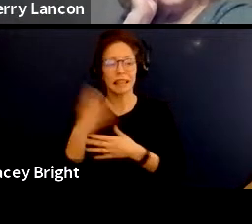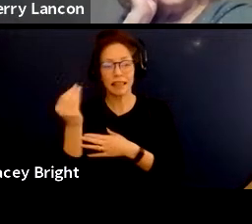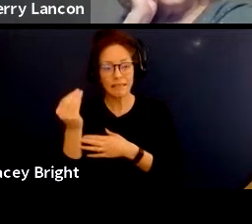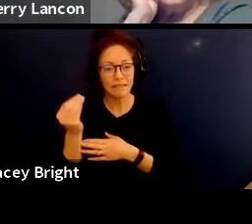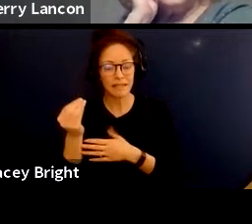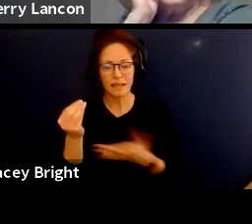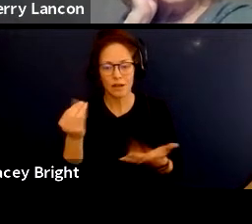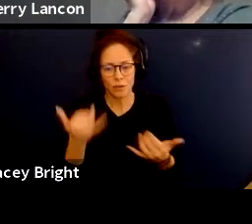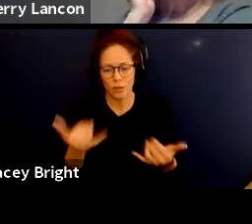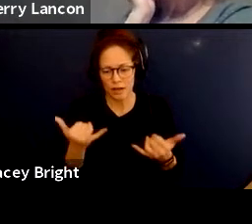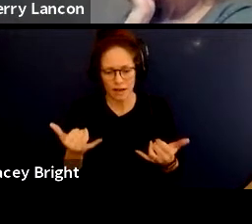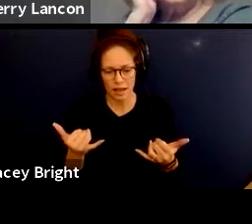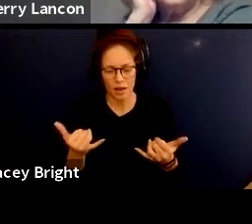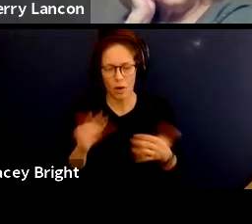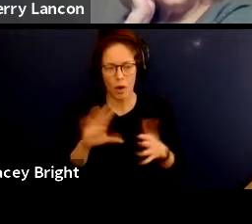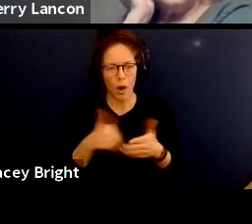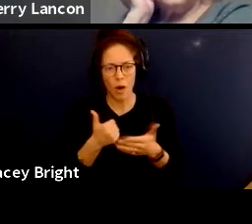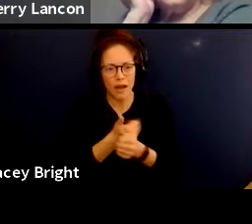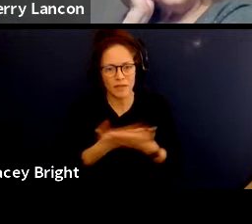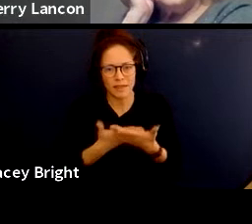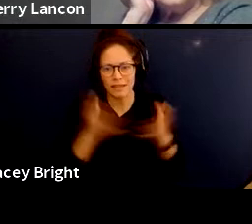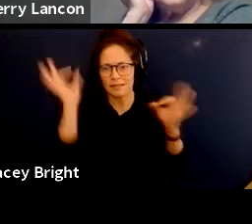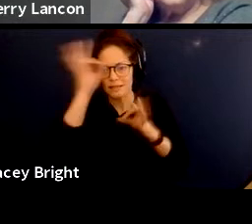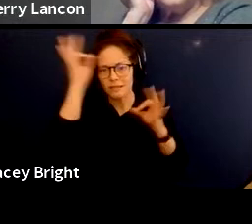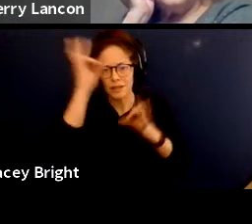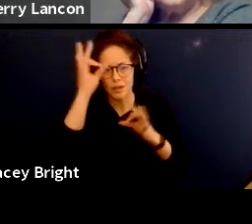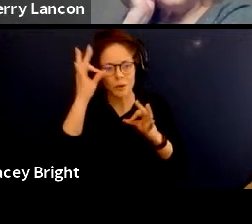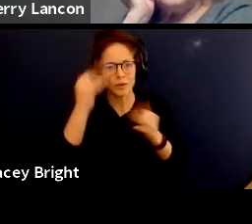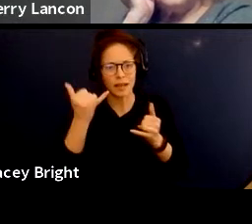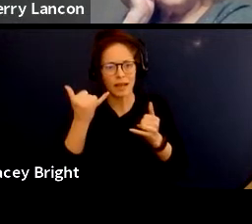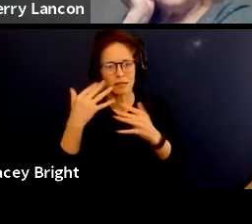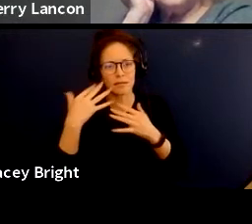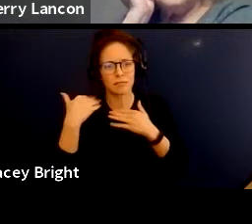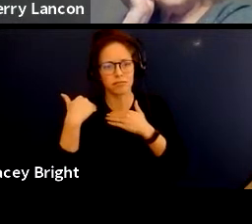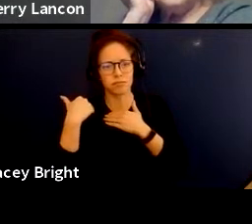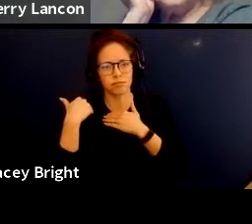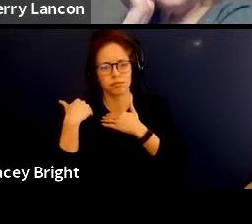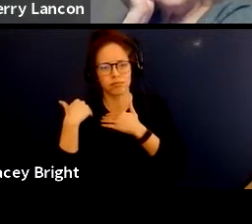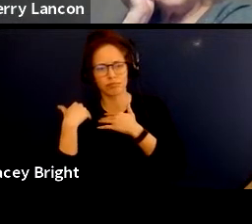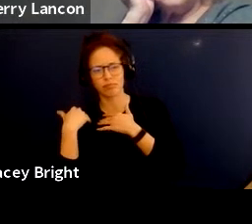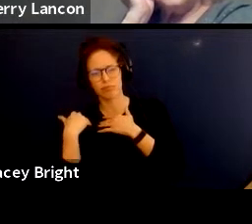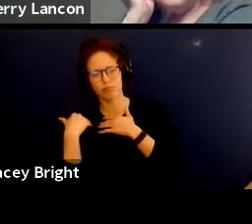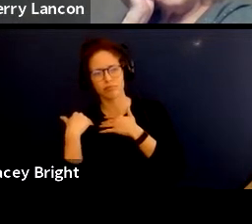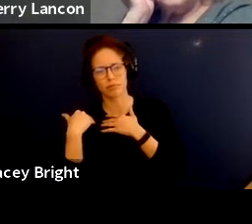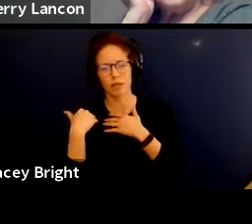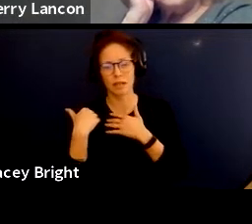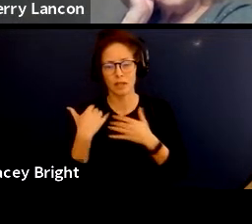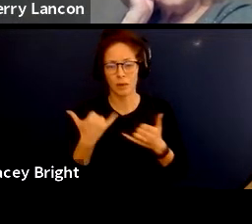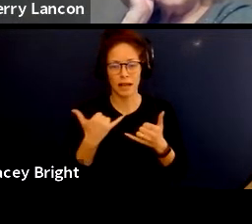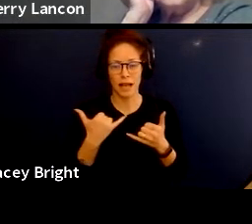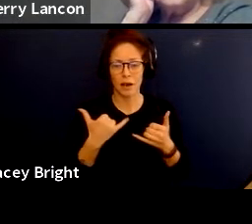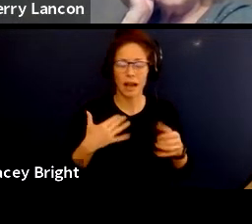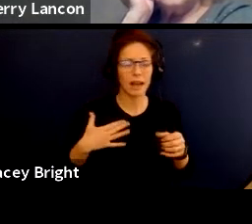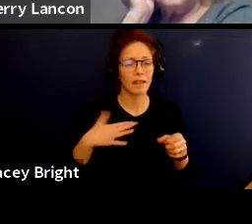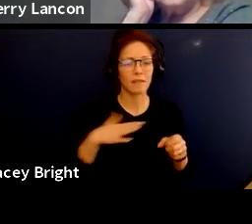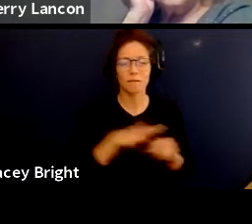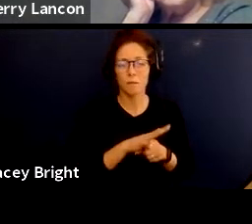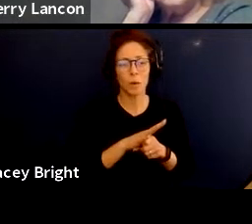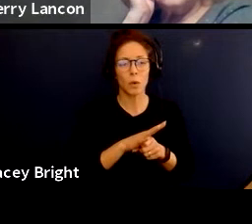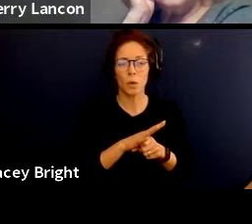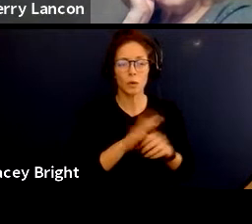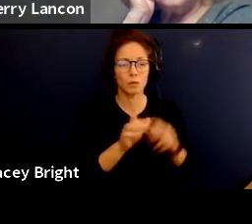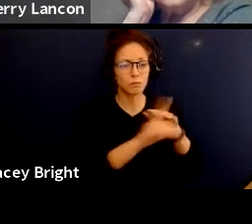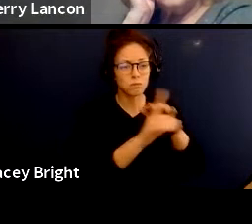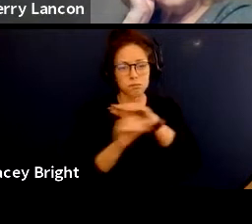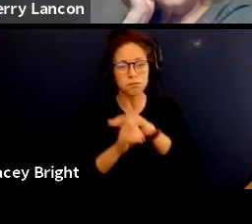these unknowns are continuing to wear down on me. Before we made the shift to hybrid, I had 100% attendance and